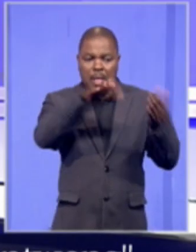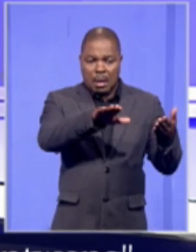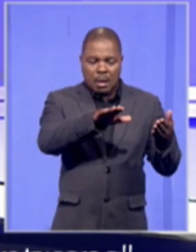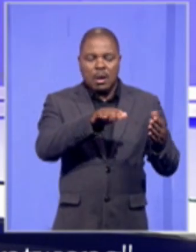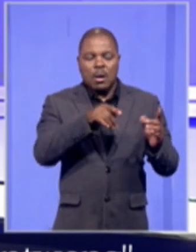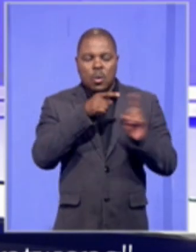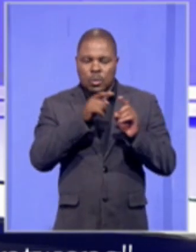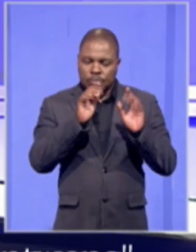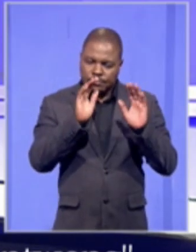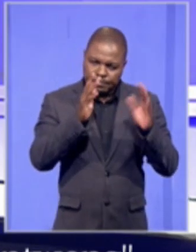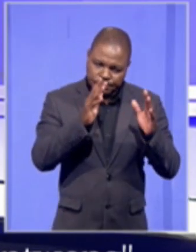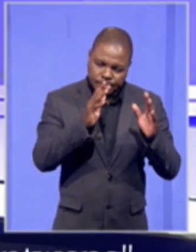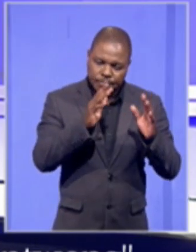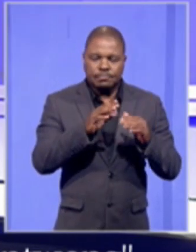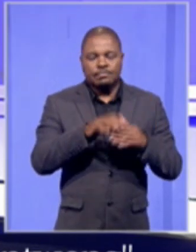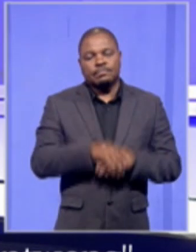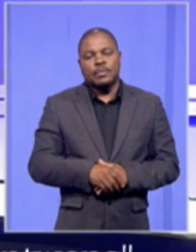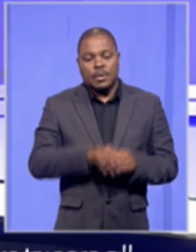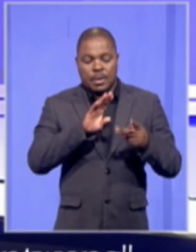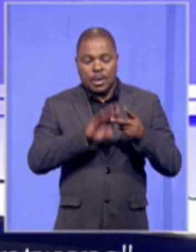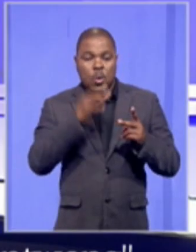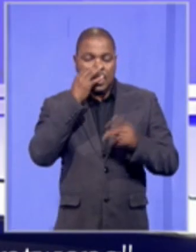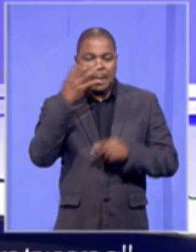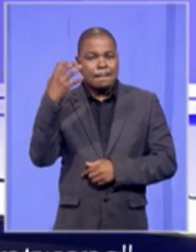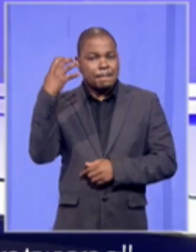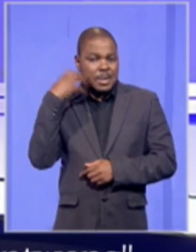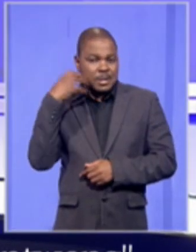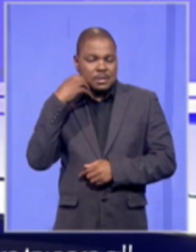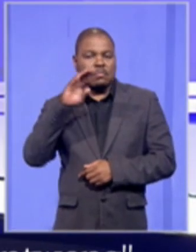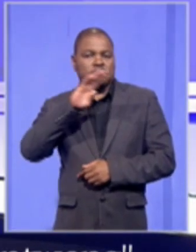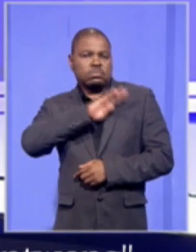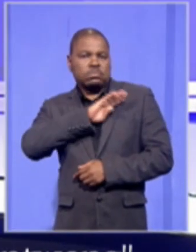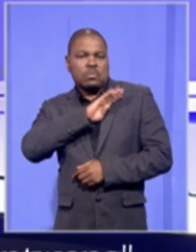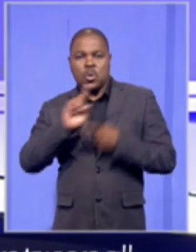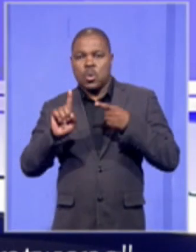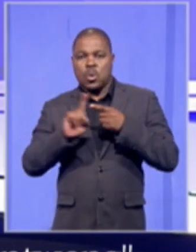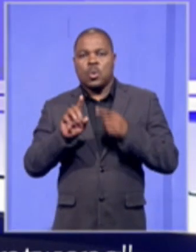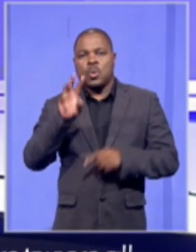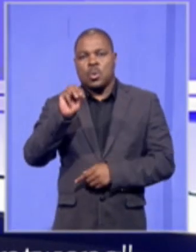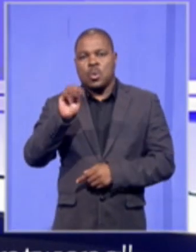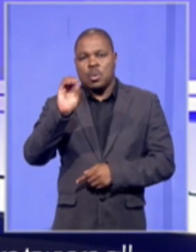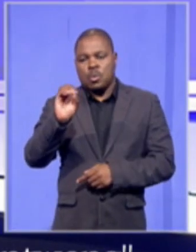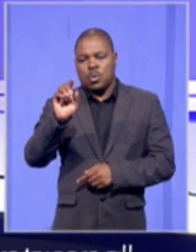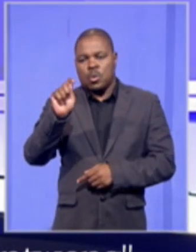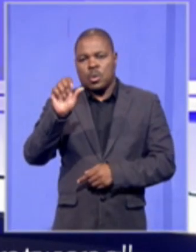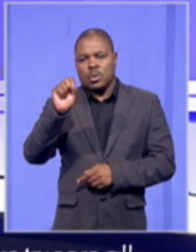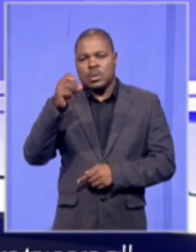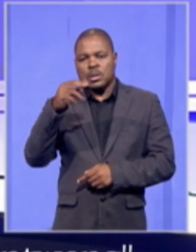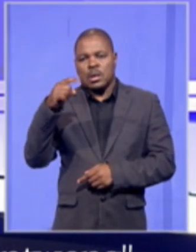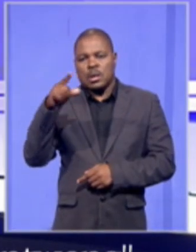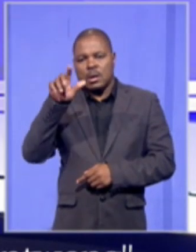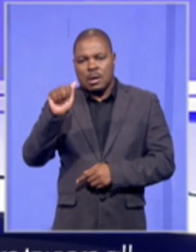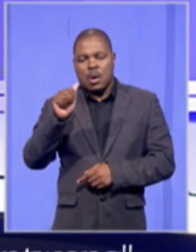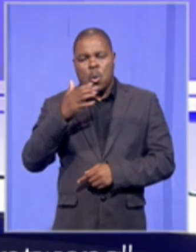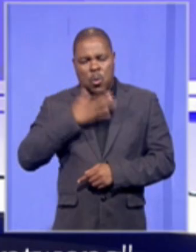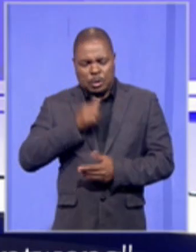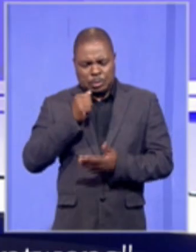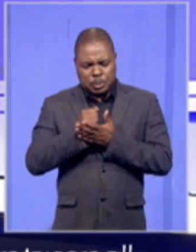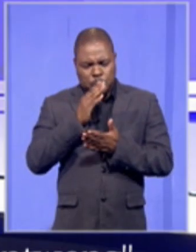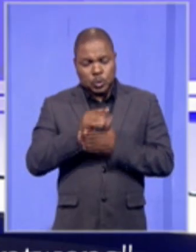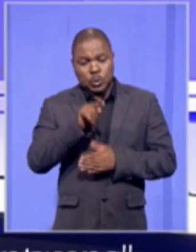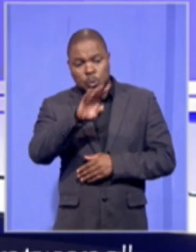ntweng. Ramaphosa o re tona ya sešole le bomahlwadi bona ba ntwa ya tokologo Angie Motshekga o nyaka go netefatša gore mašole ana le didirišwa tšeo